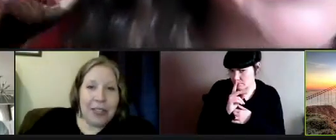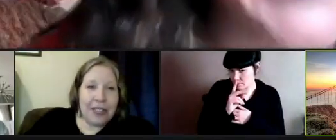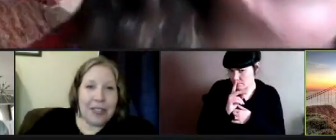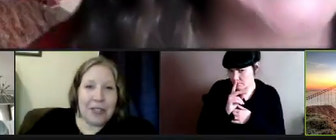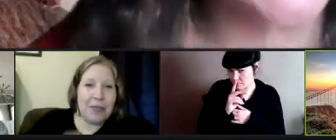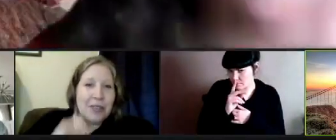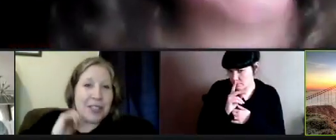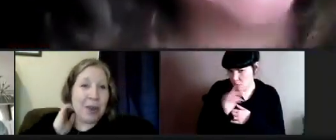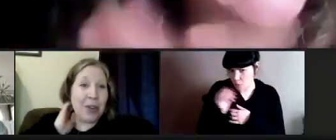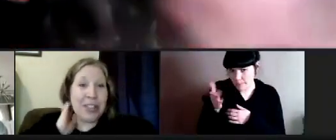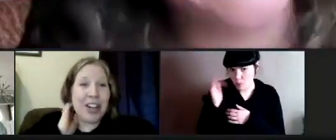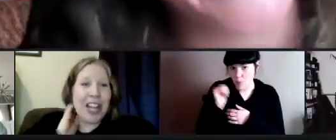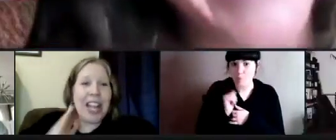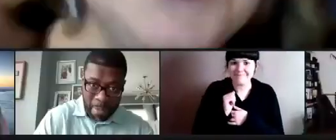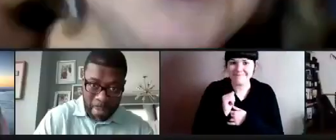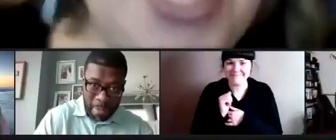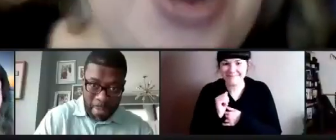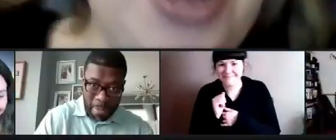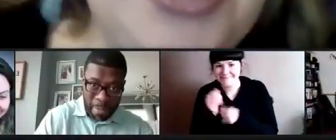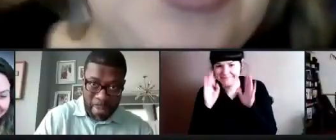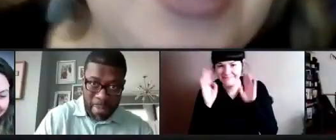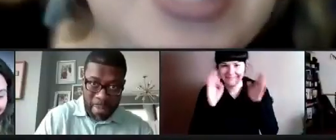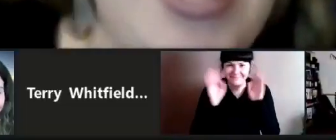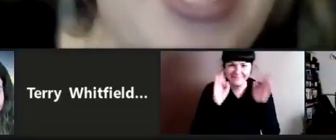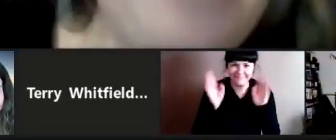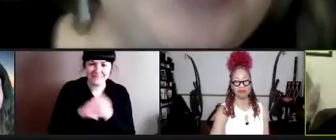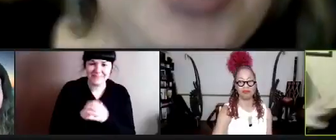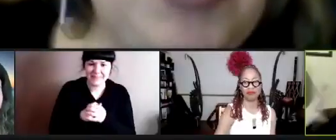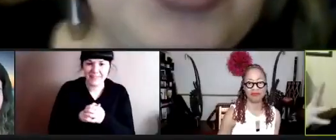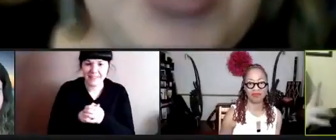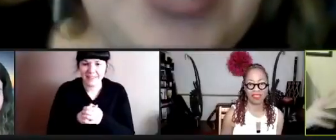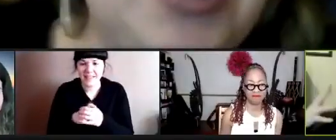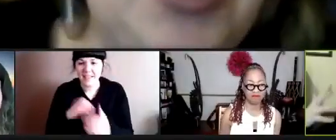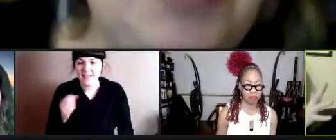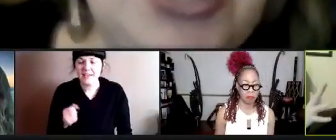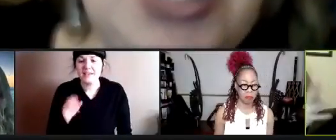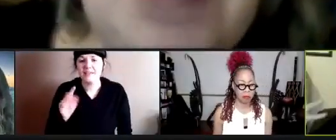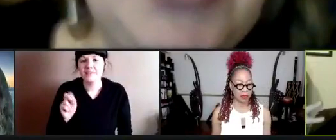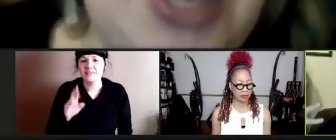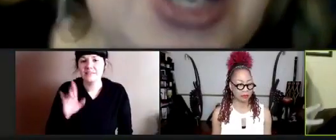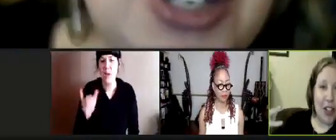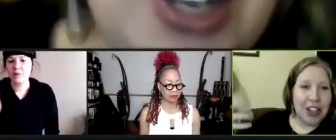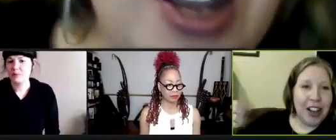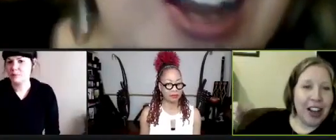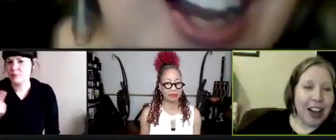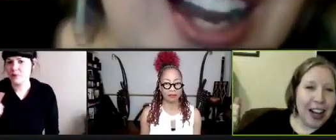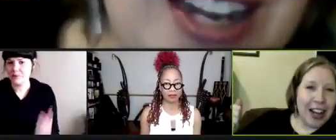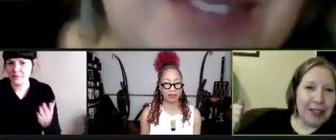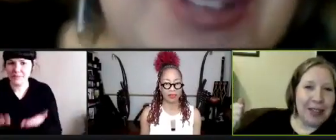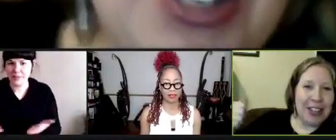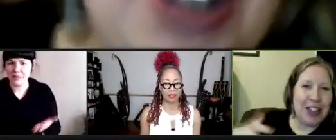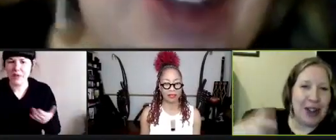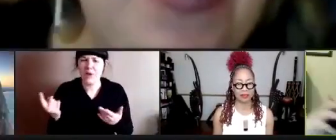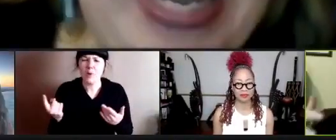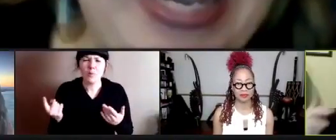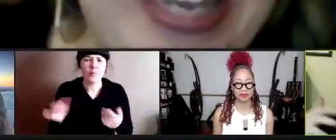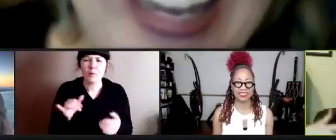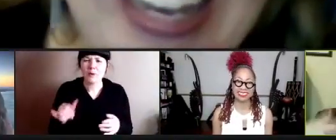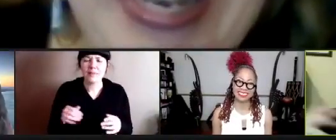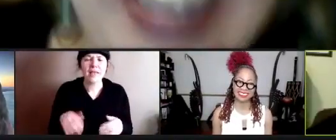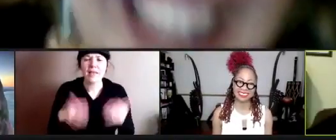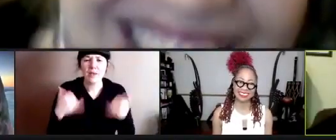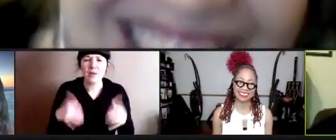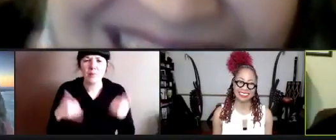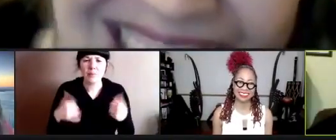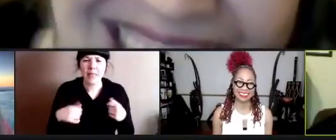There you go. Hi, guys. Both Terry and I are here. This, I feel like we're doing like a little bit of double dutch, jumping